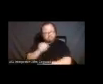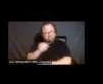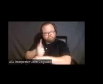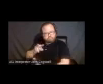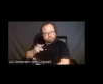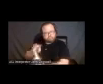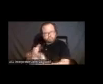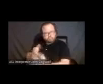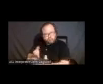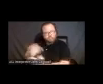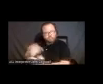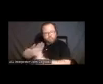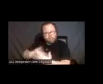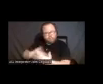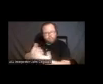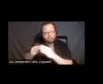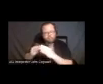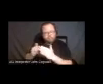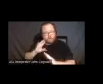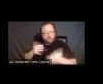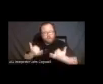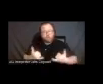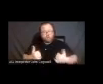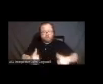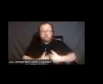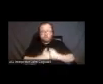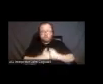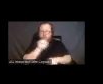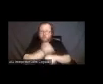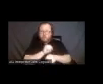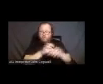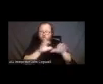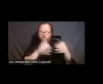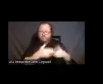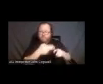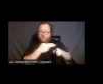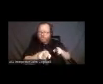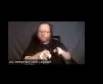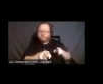community. Our current challenges with workforce shortages have exemplified that.